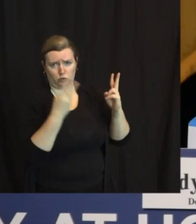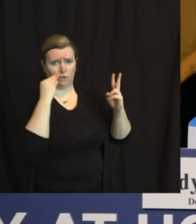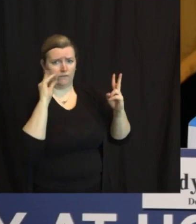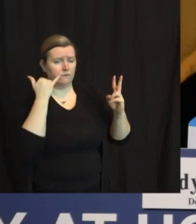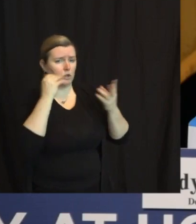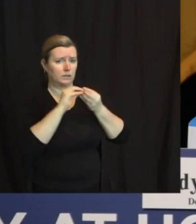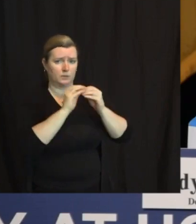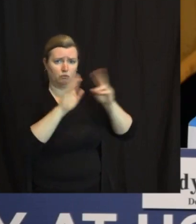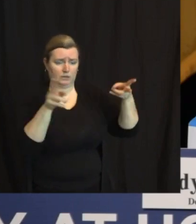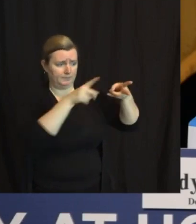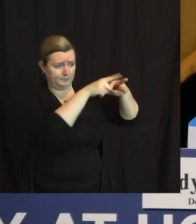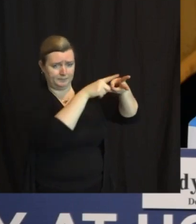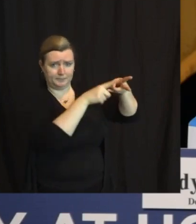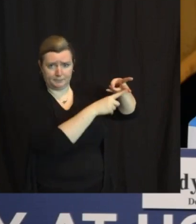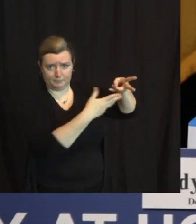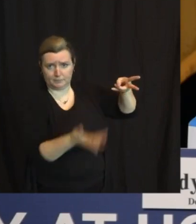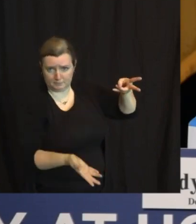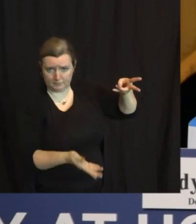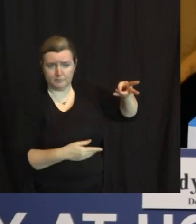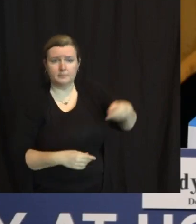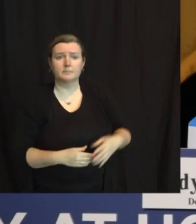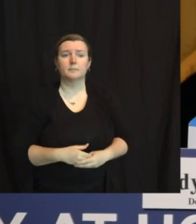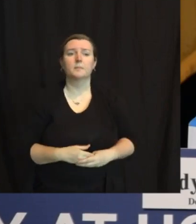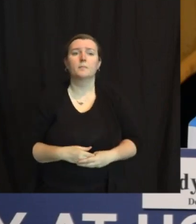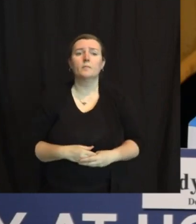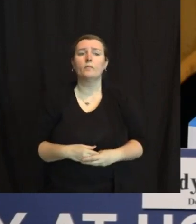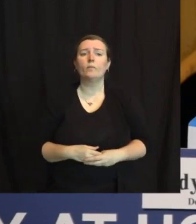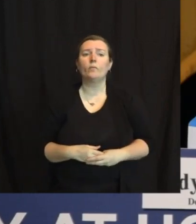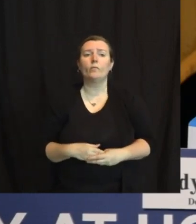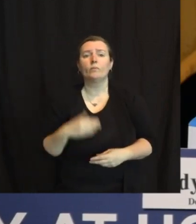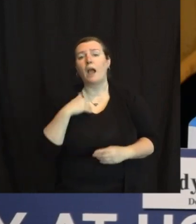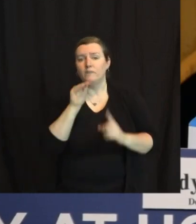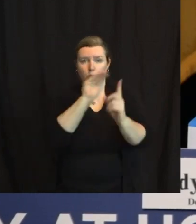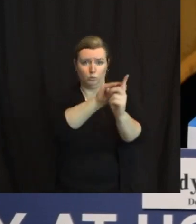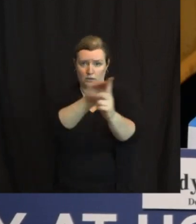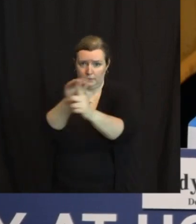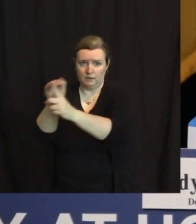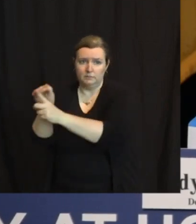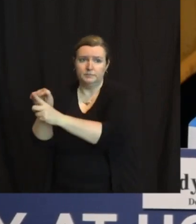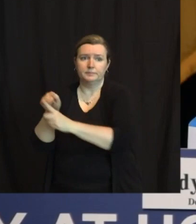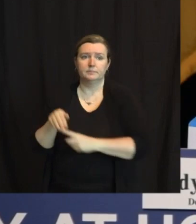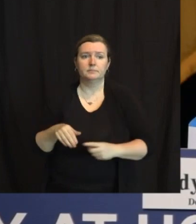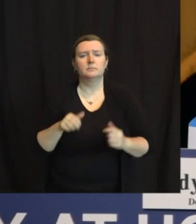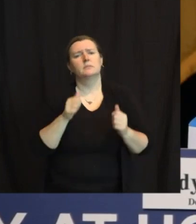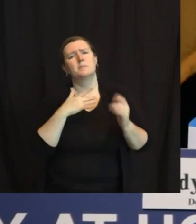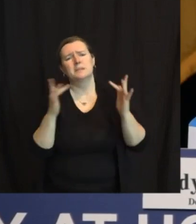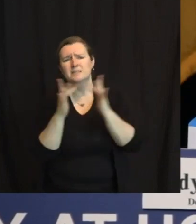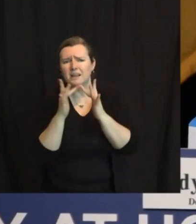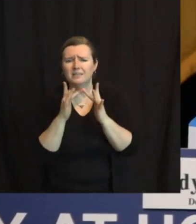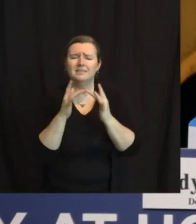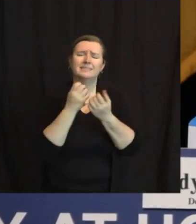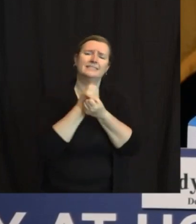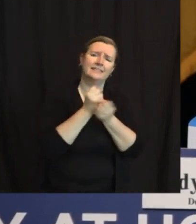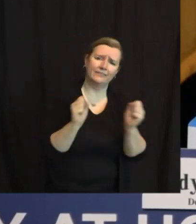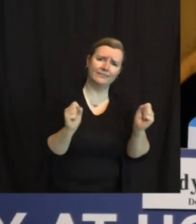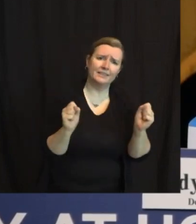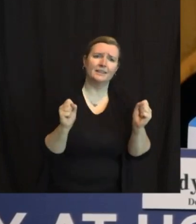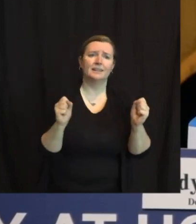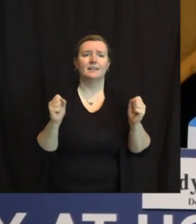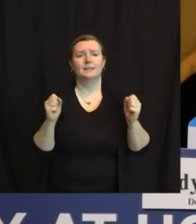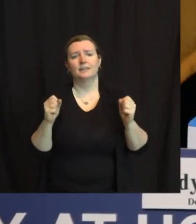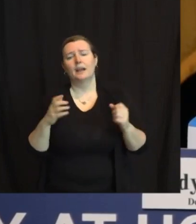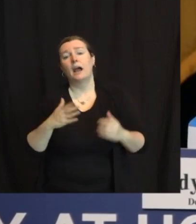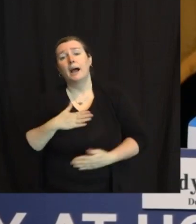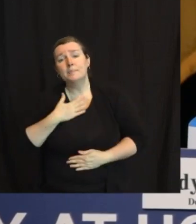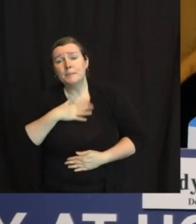response. In closing, stay connected, stay safe, stay healthy, and happy Mother's Day. Give your